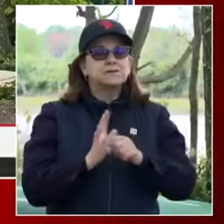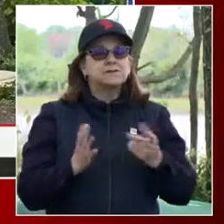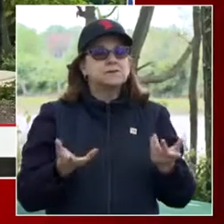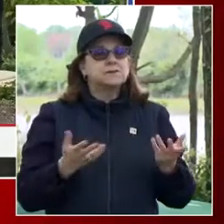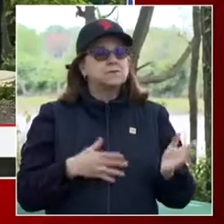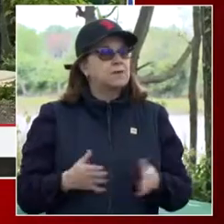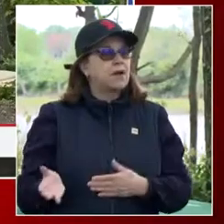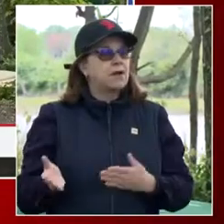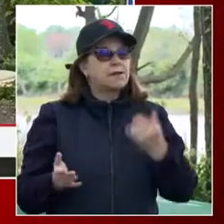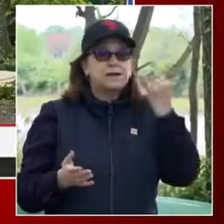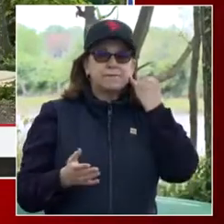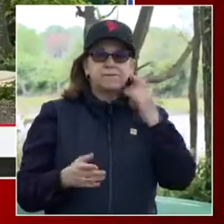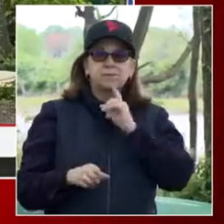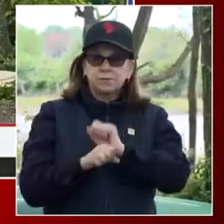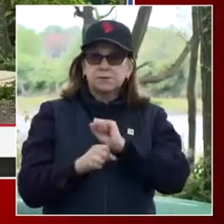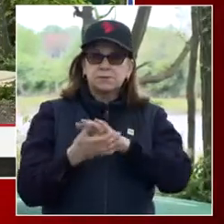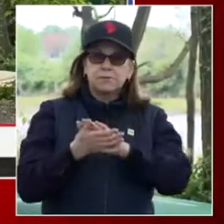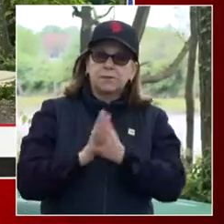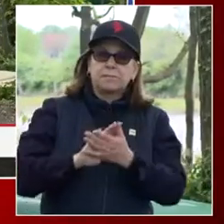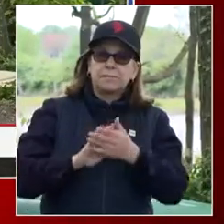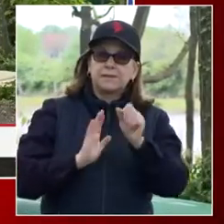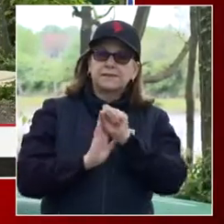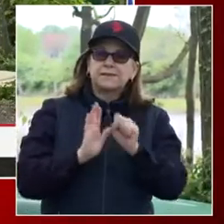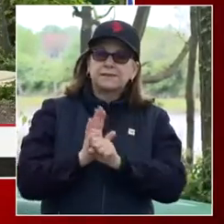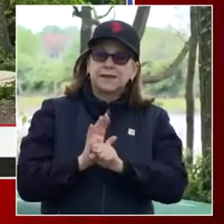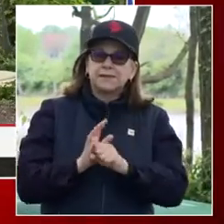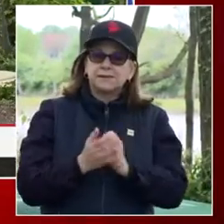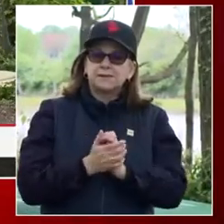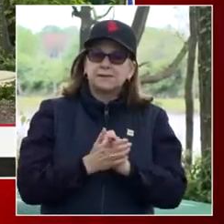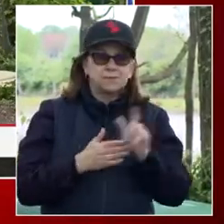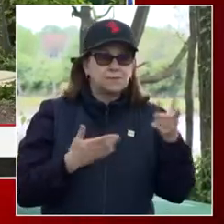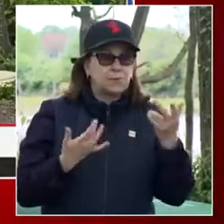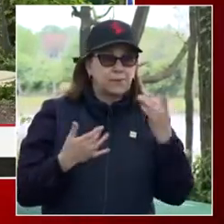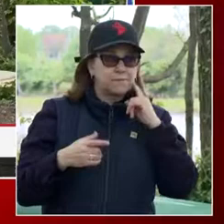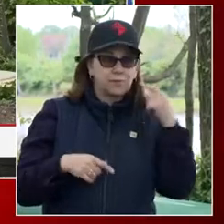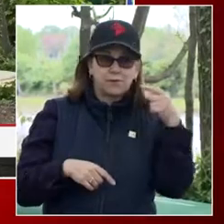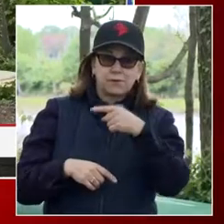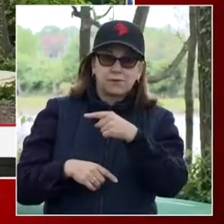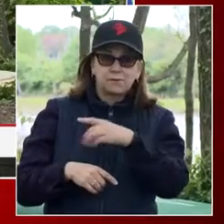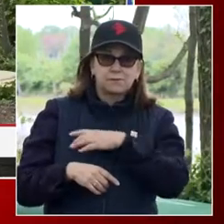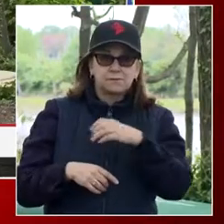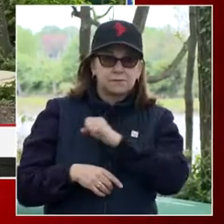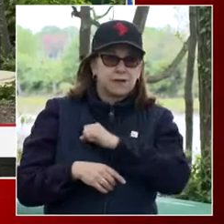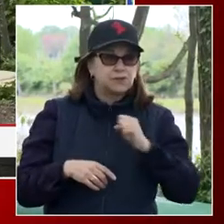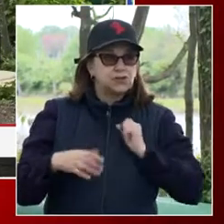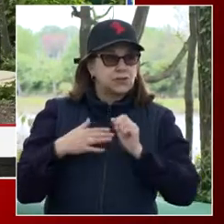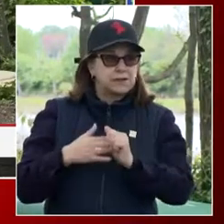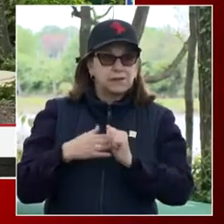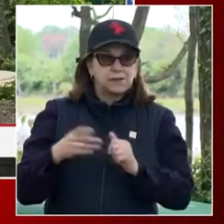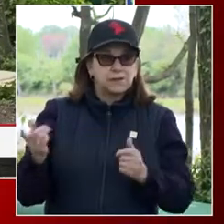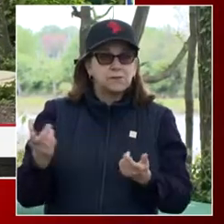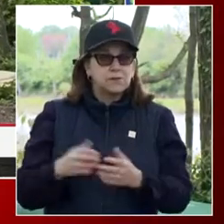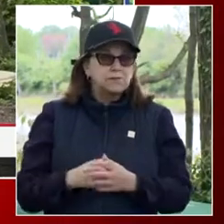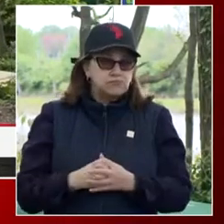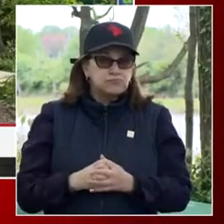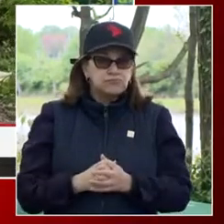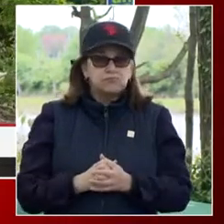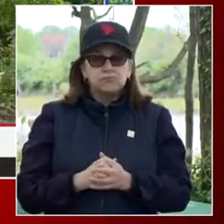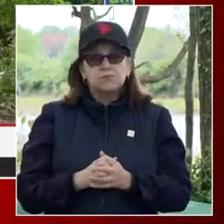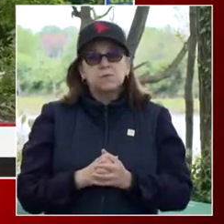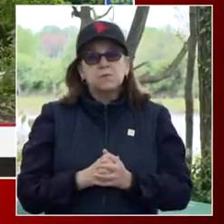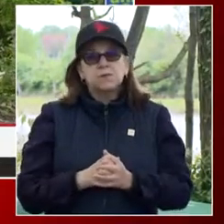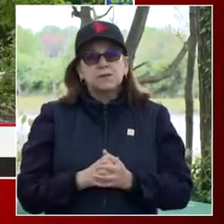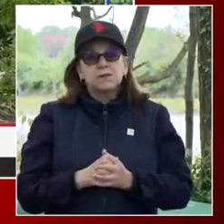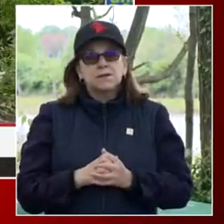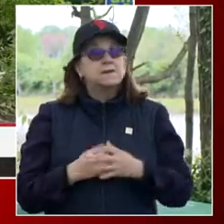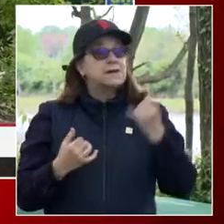in the Senate? You say you defer to Leader Schumer for the plan in the Senate. What is that plan to possibly get you, by